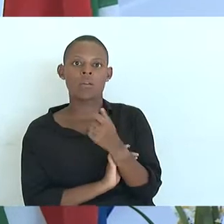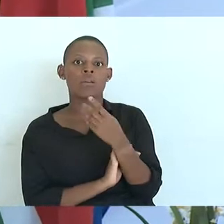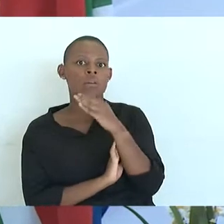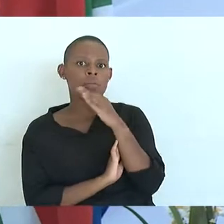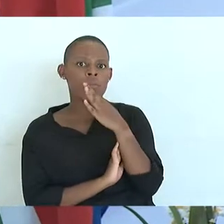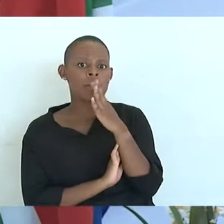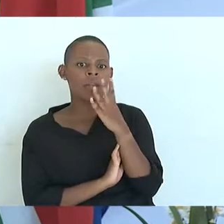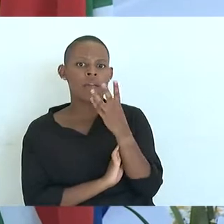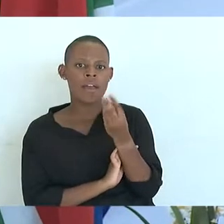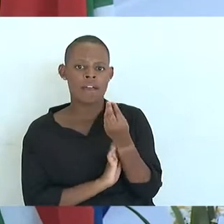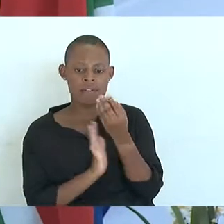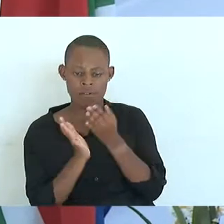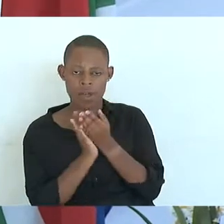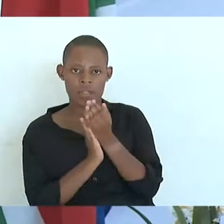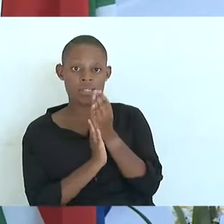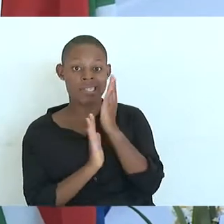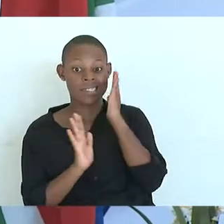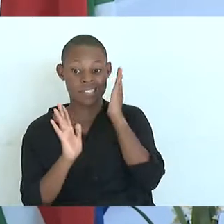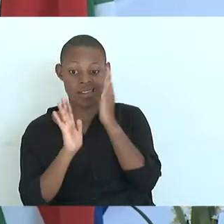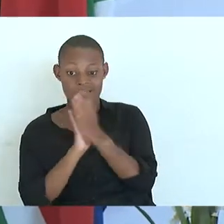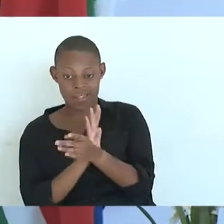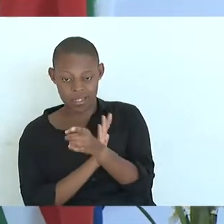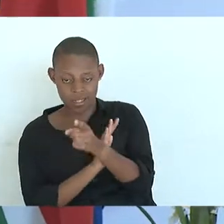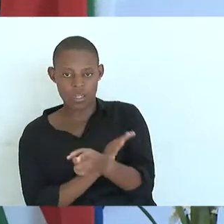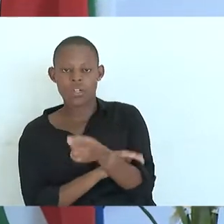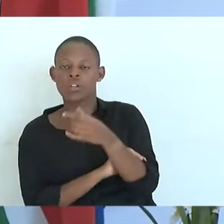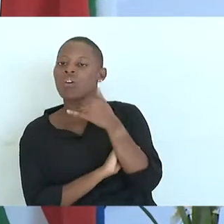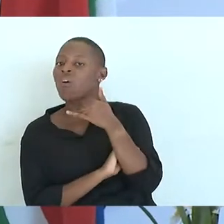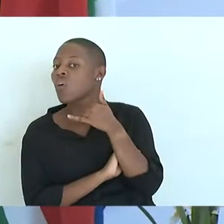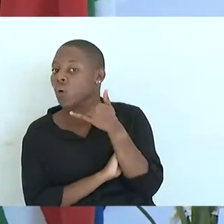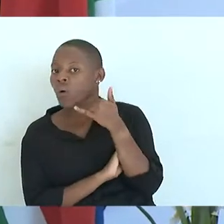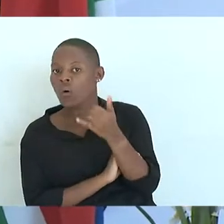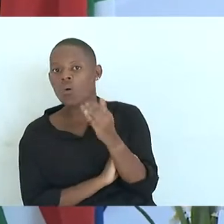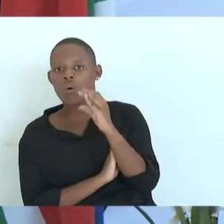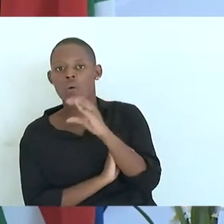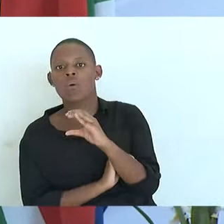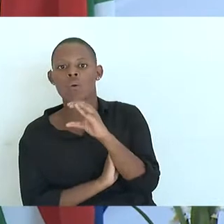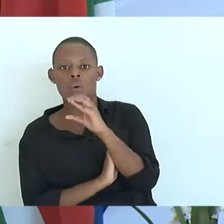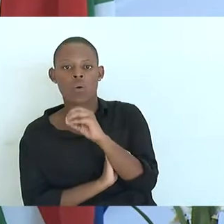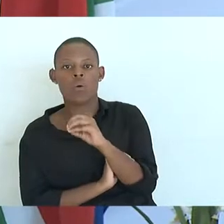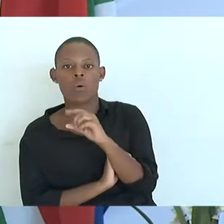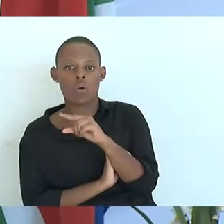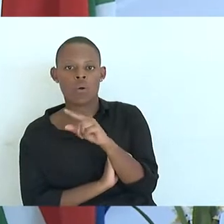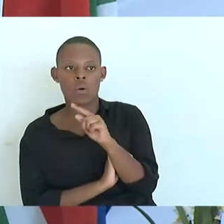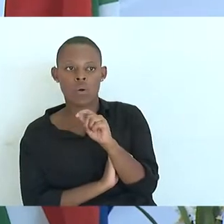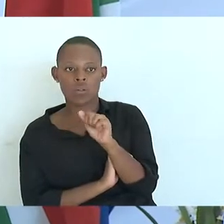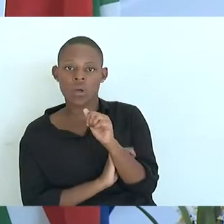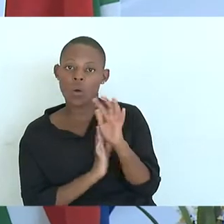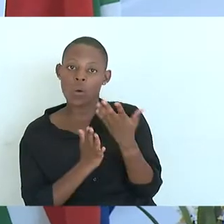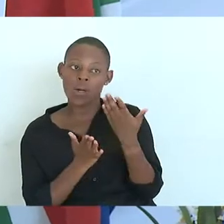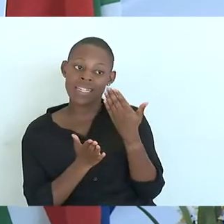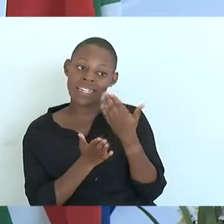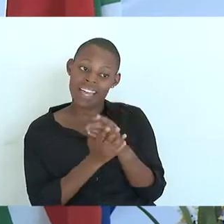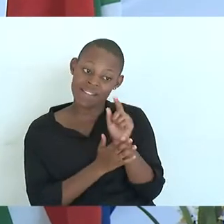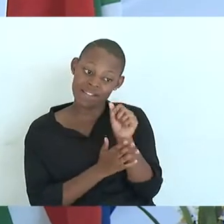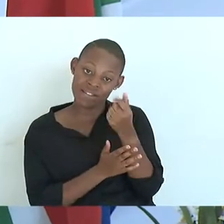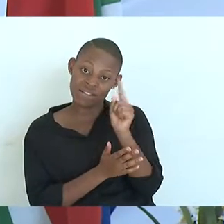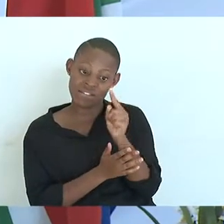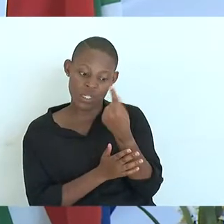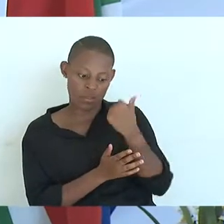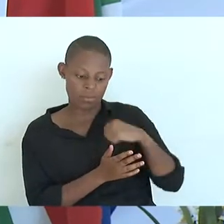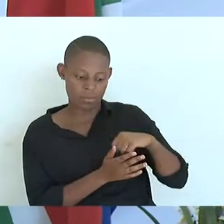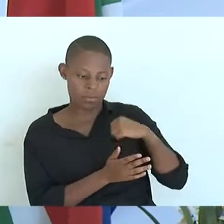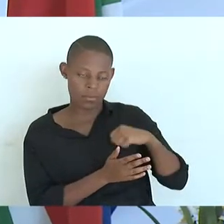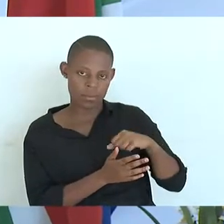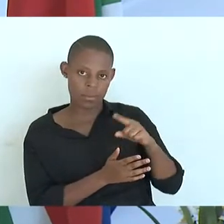to Kokstad directly, or you always have to go through the municipalities. You have a right to speak